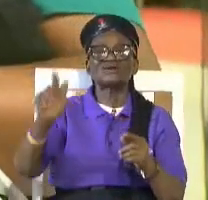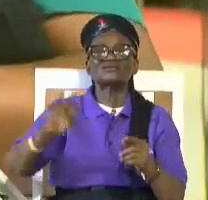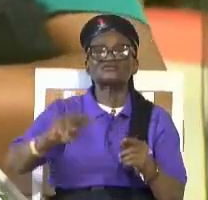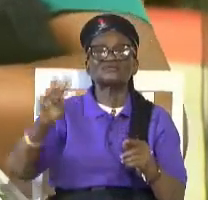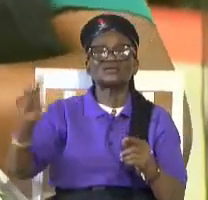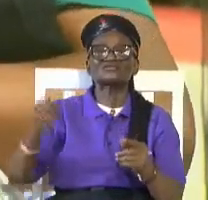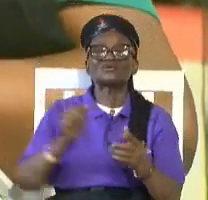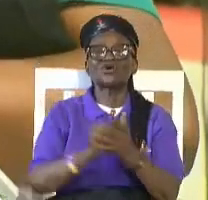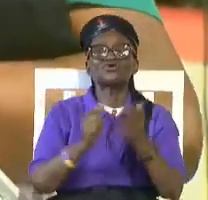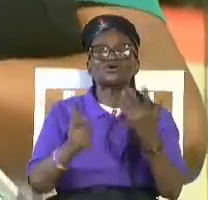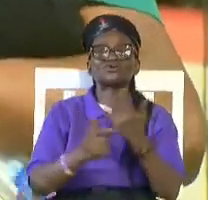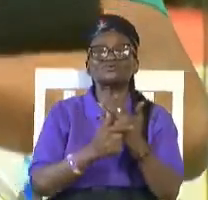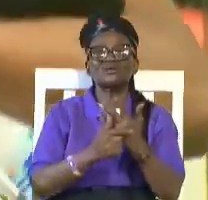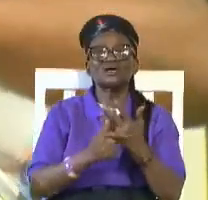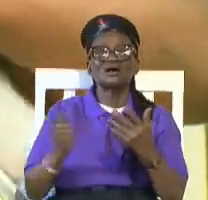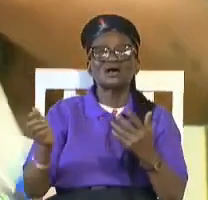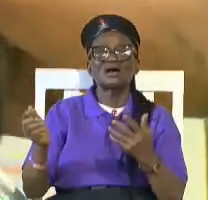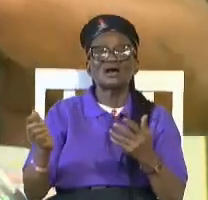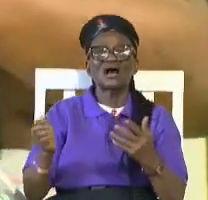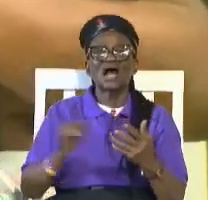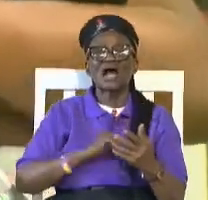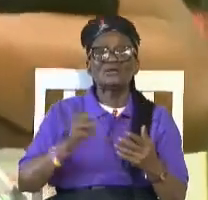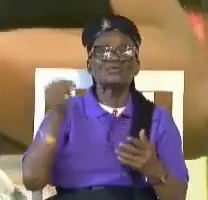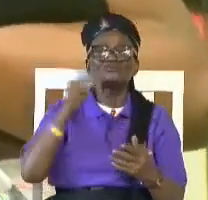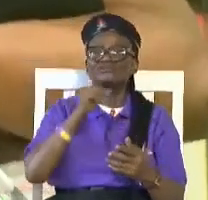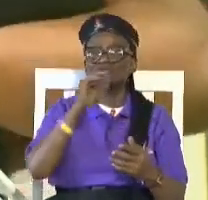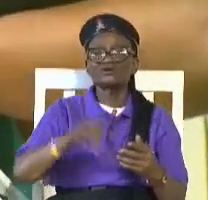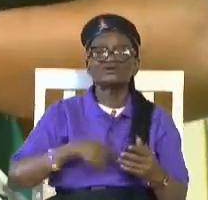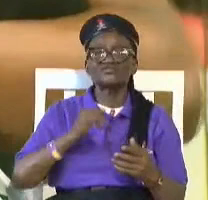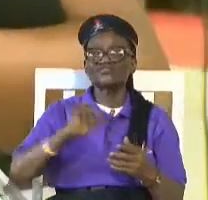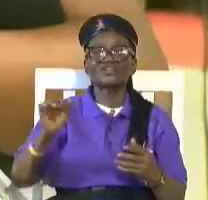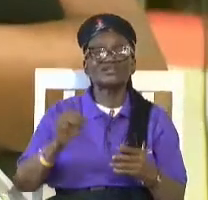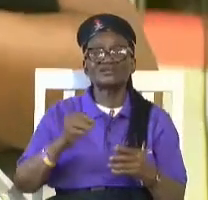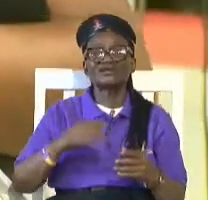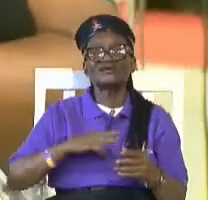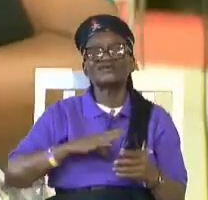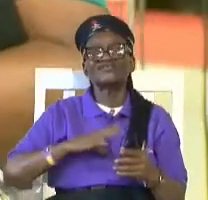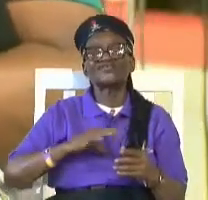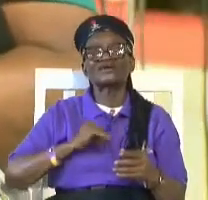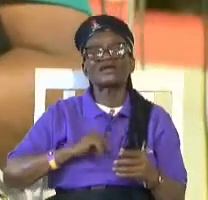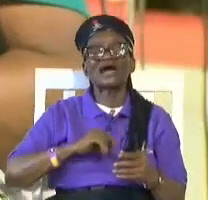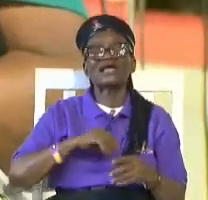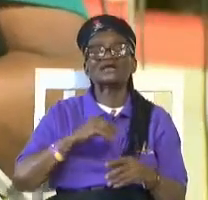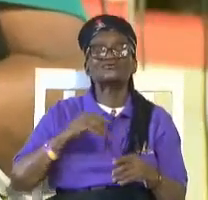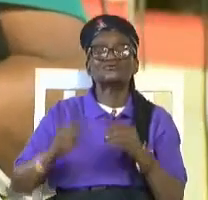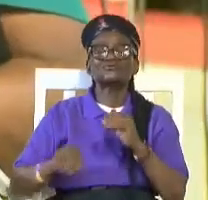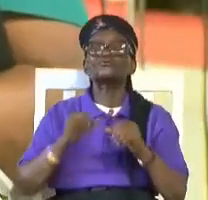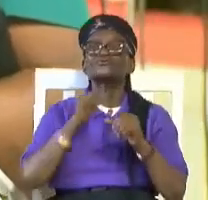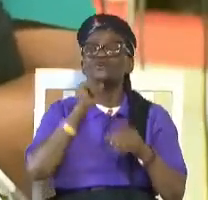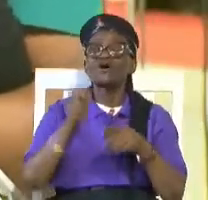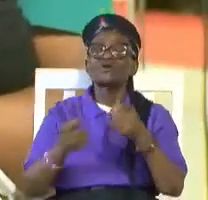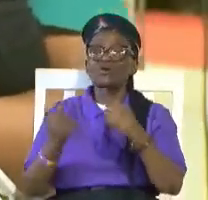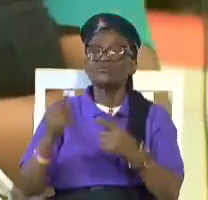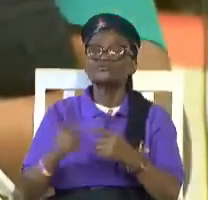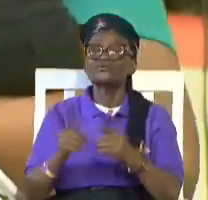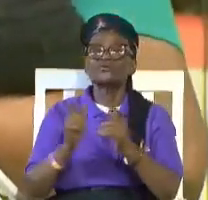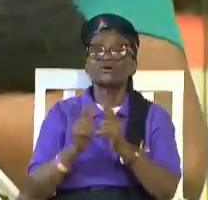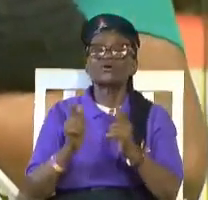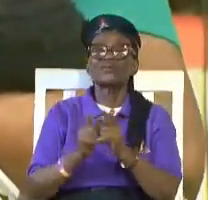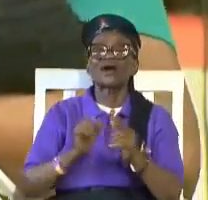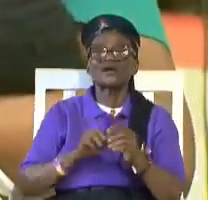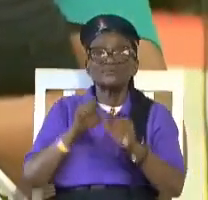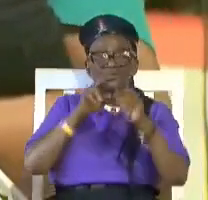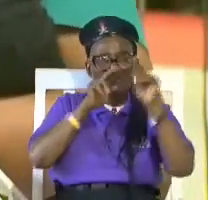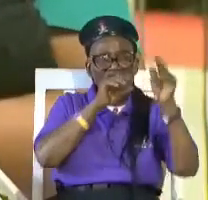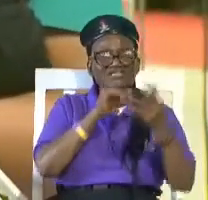2022 August, I was not feeling fine, so I couldn't make it to camp. I was watching it at home. Monday, I was watching